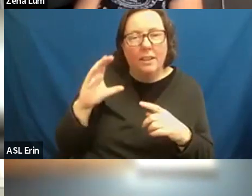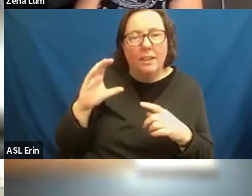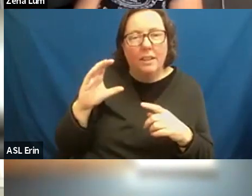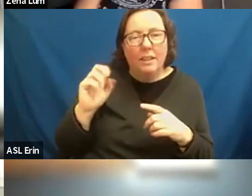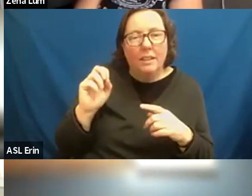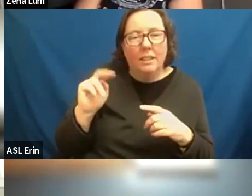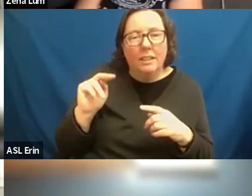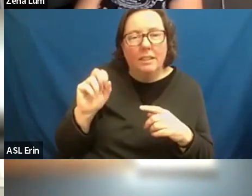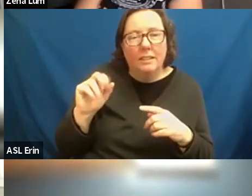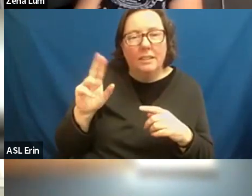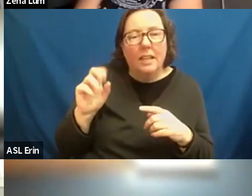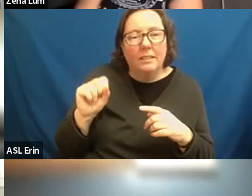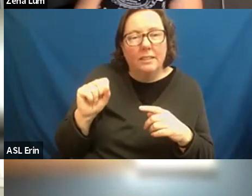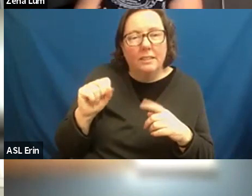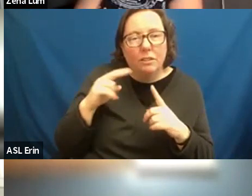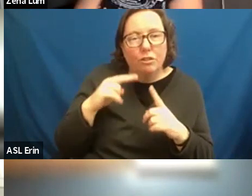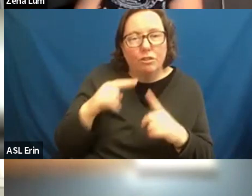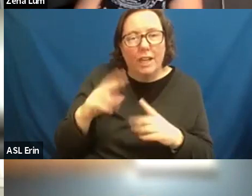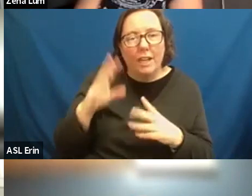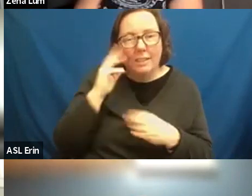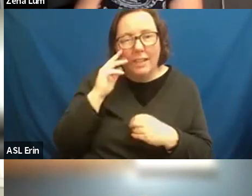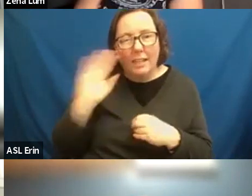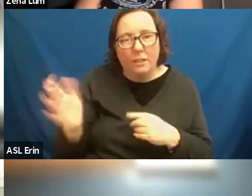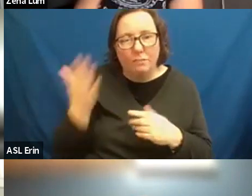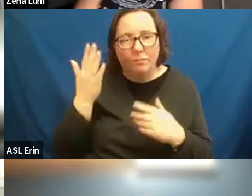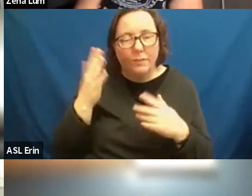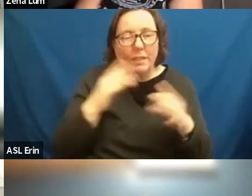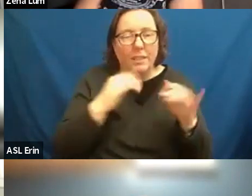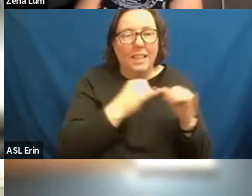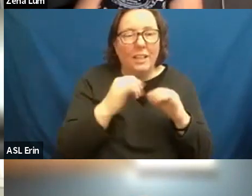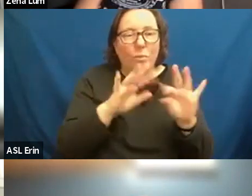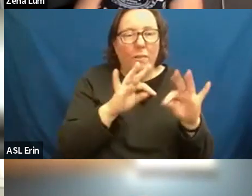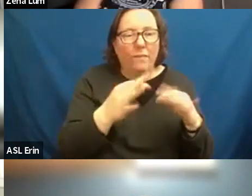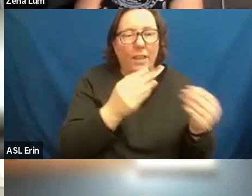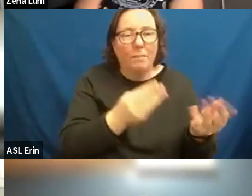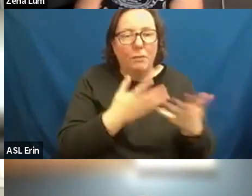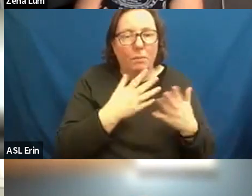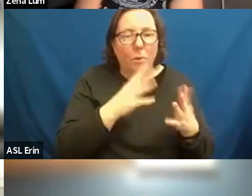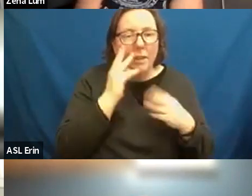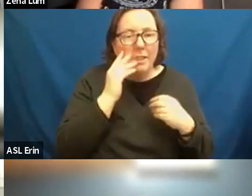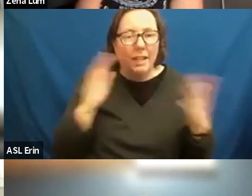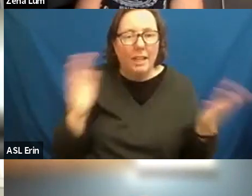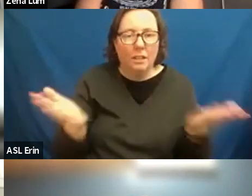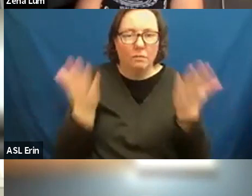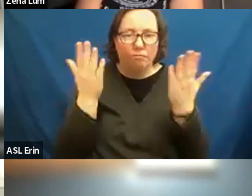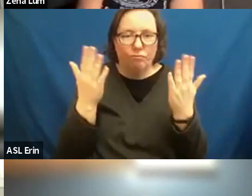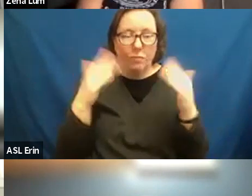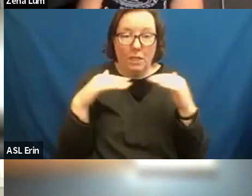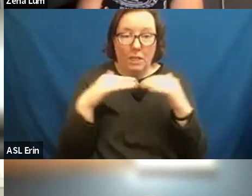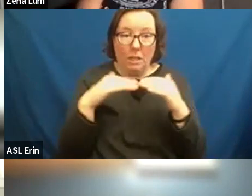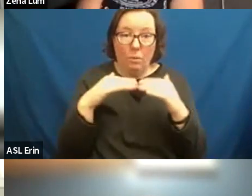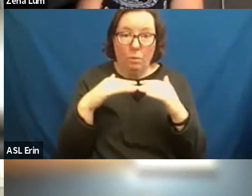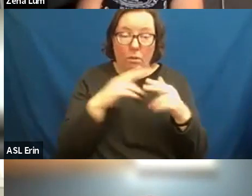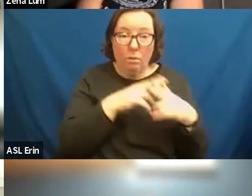and the individual reported data is combined or weighted, I guess? Like is the census